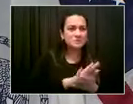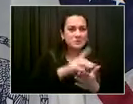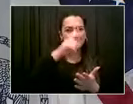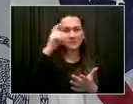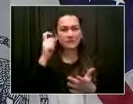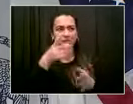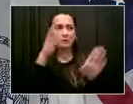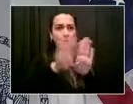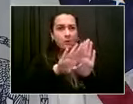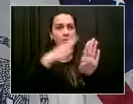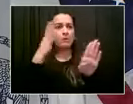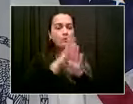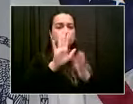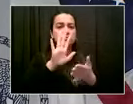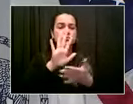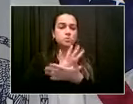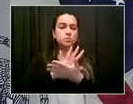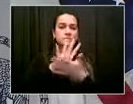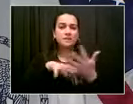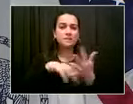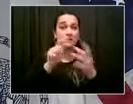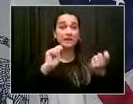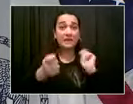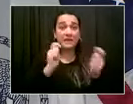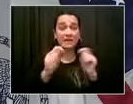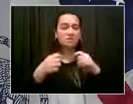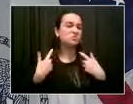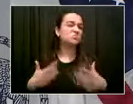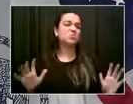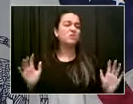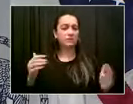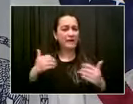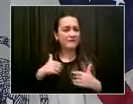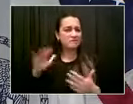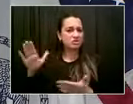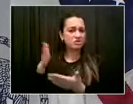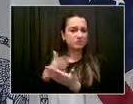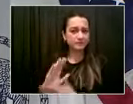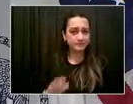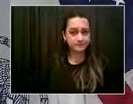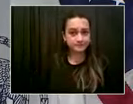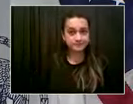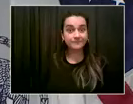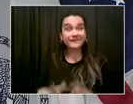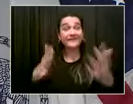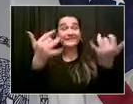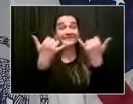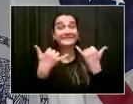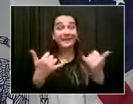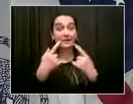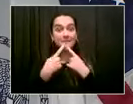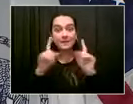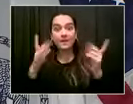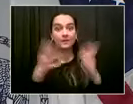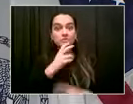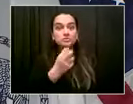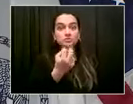there's plenty of time to get kids who are eligible vaccinated. So I am looking forward. Go ahead, Andrew.